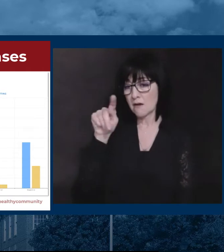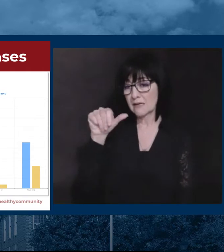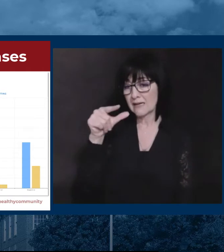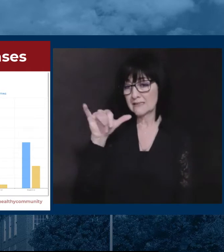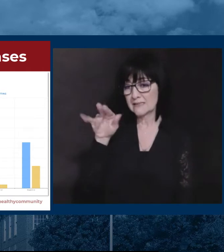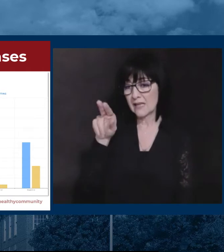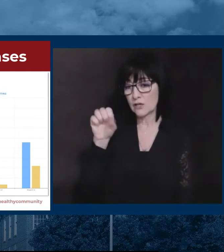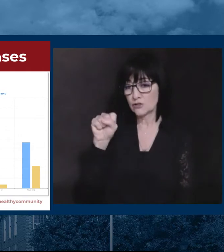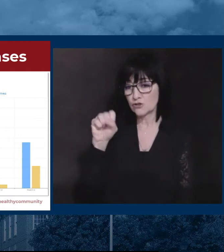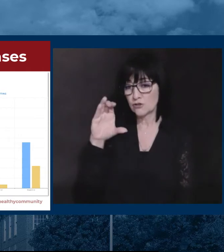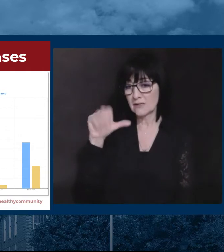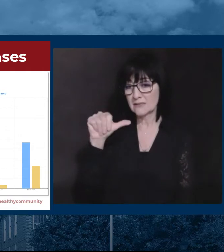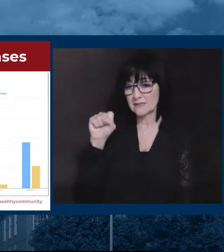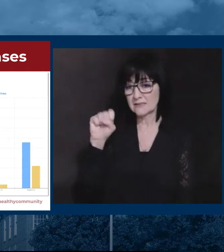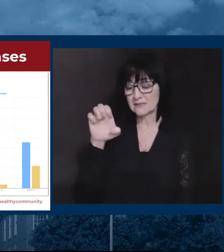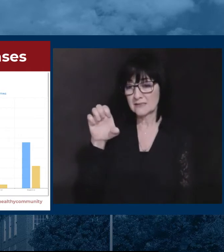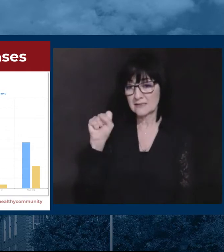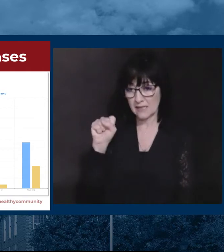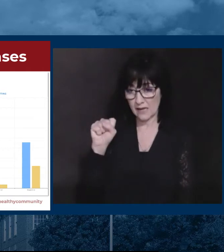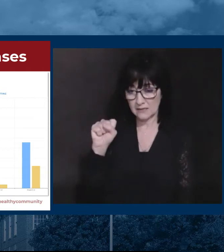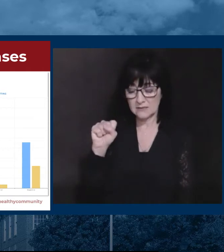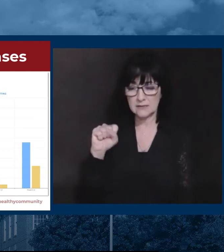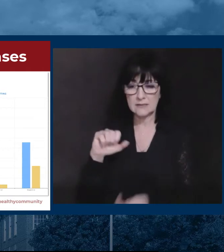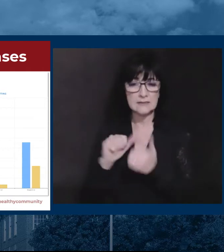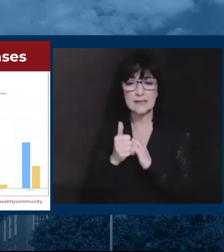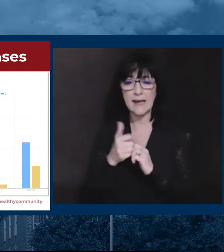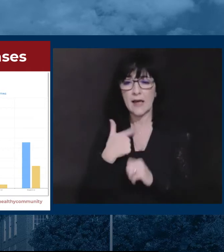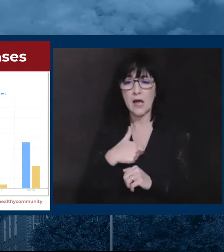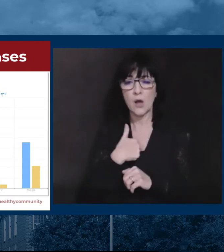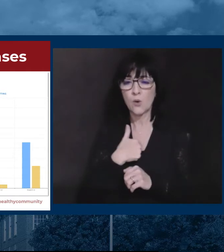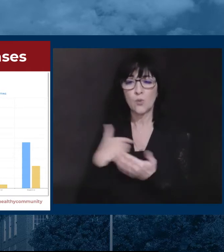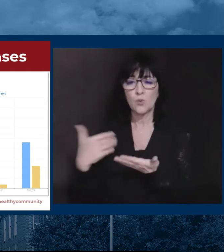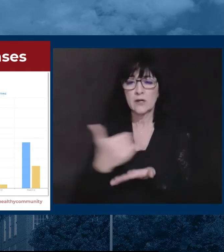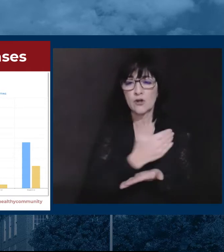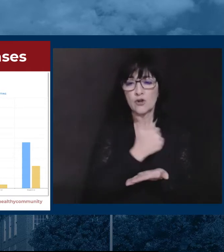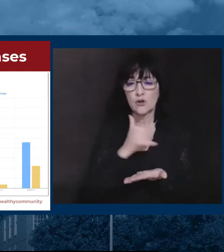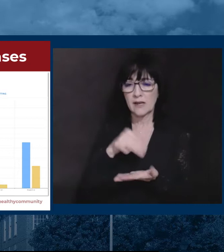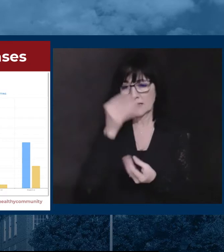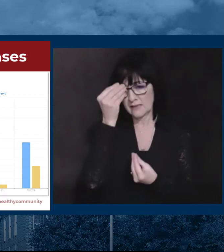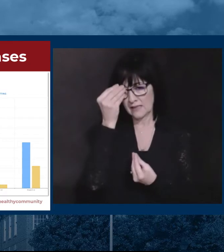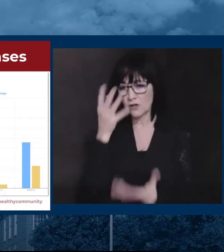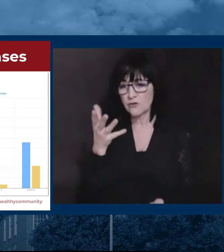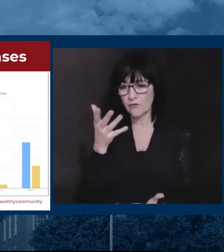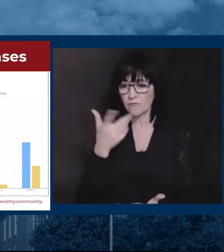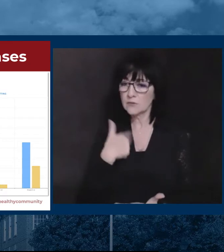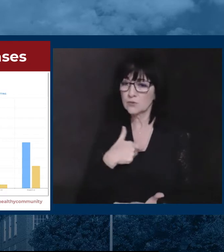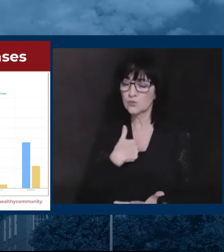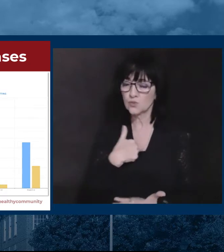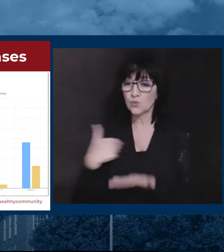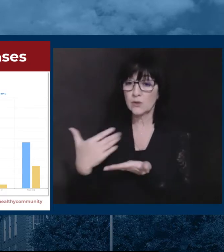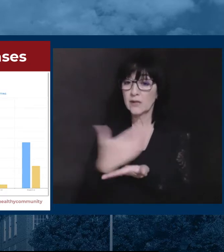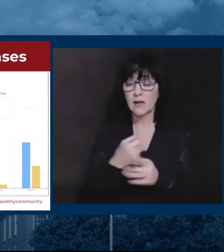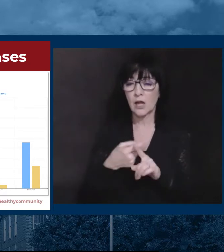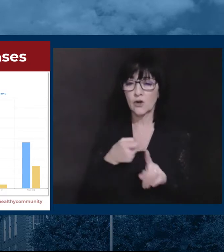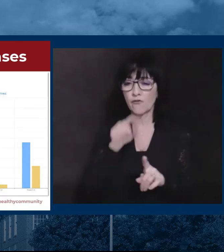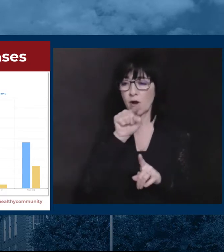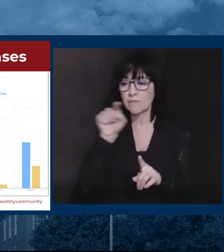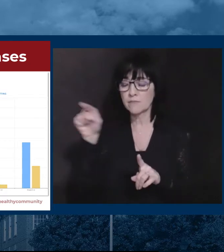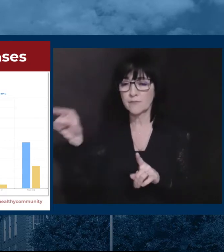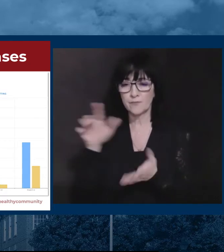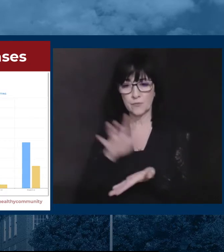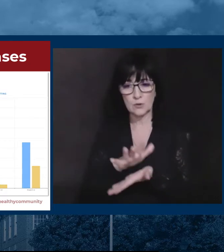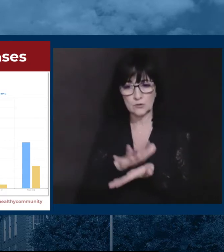data already. The school nurses provide this data for us. We use it for infection control purposes. It helps us know,